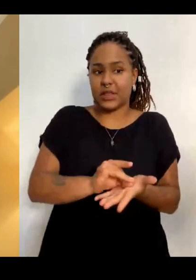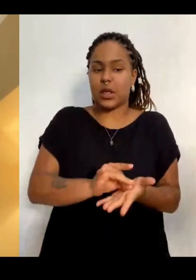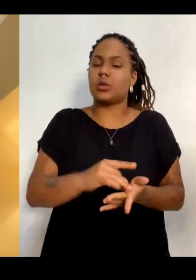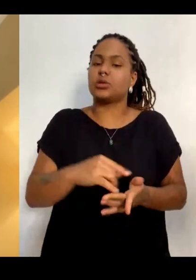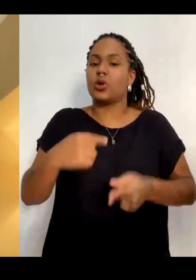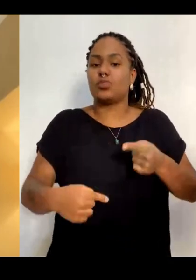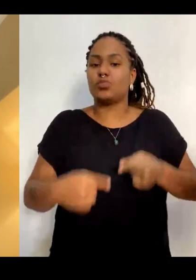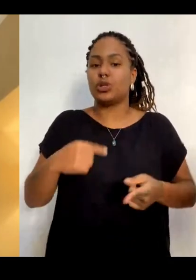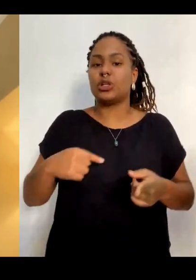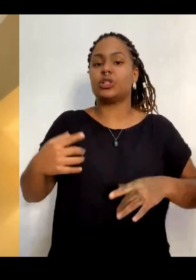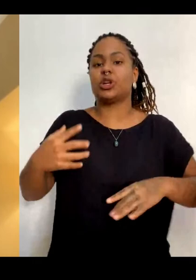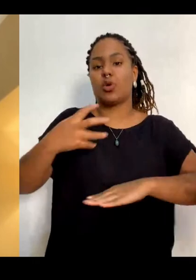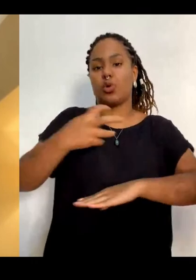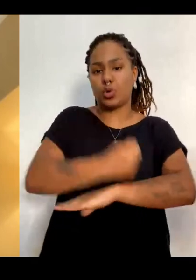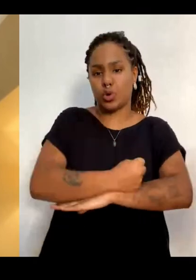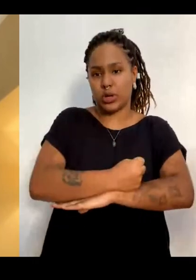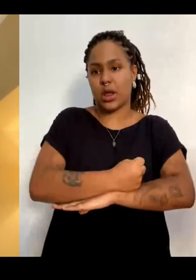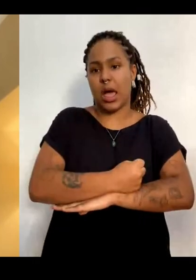Brazilian